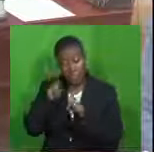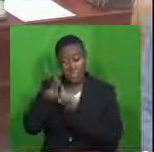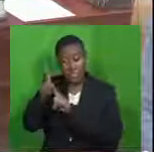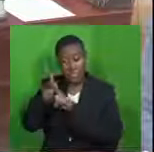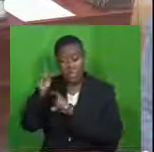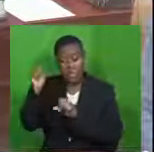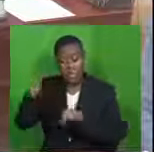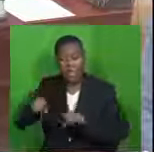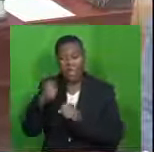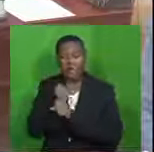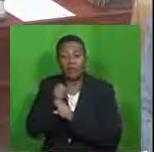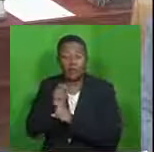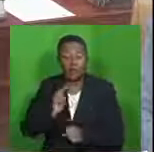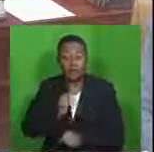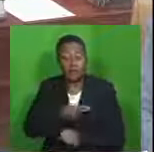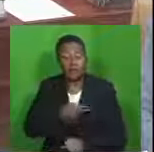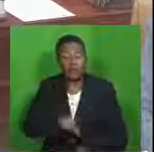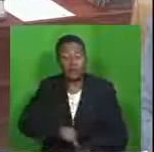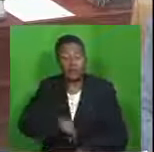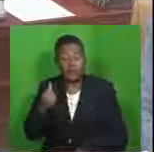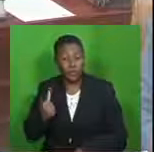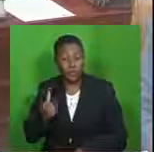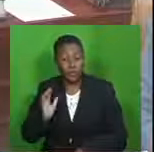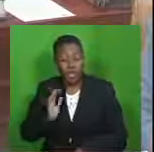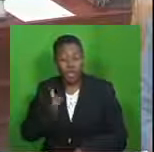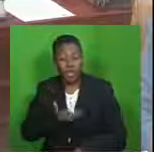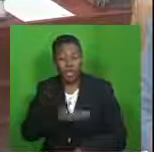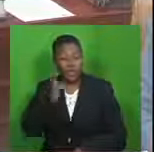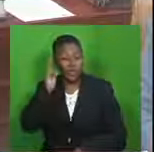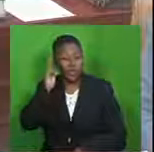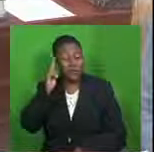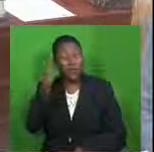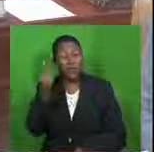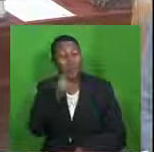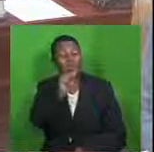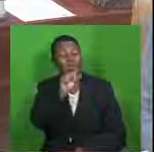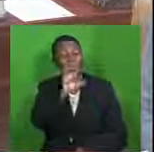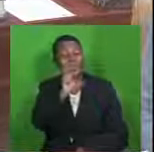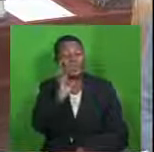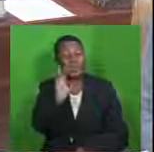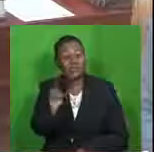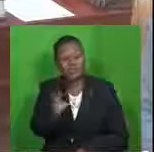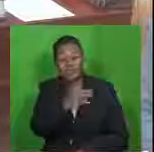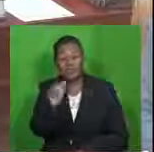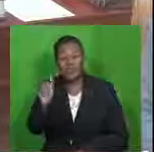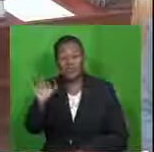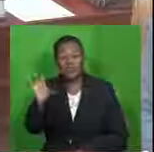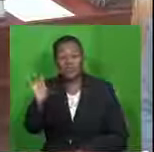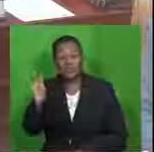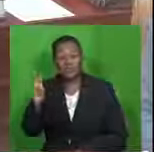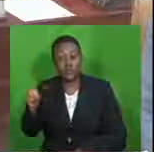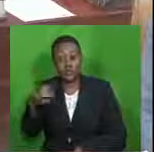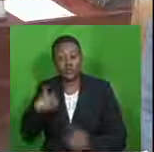our history, it's one of 1960 and 1982. We want a history today.